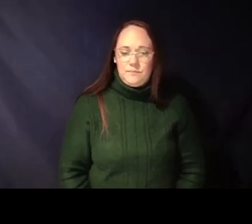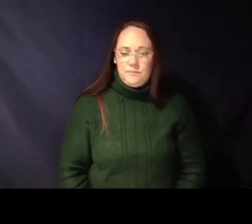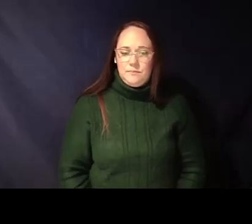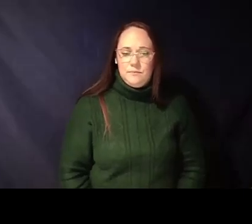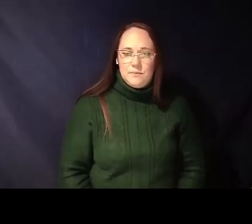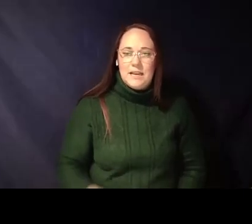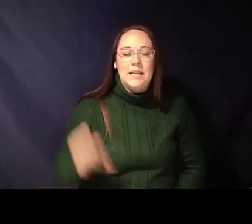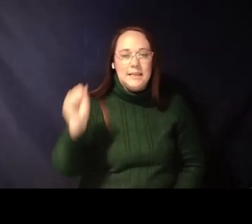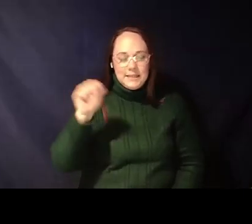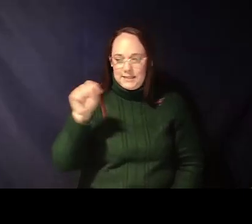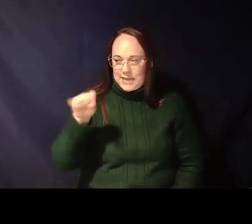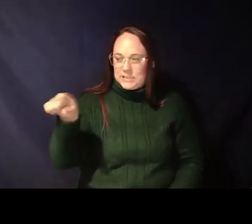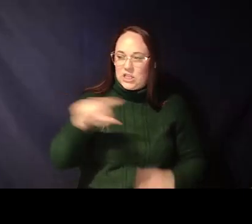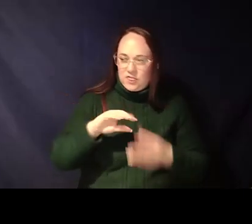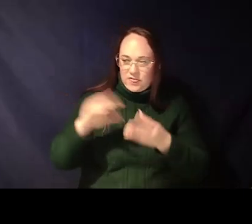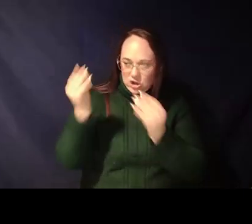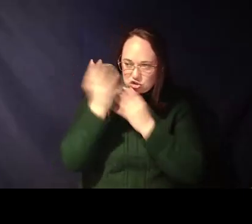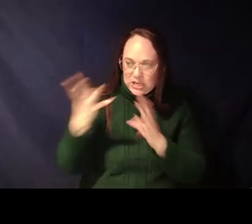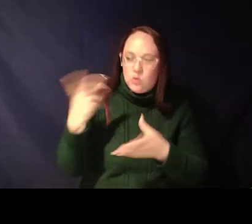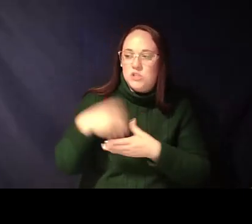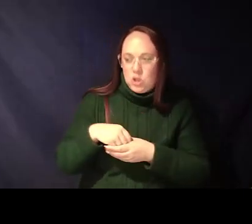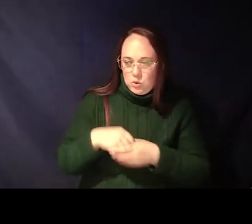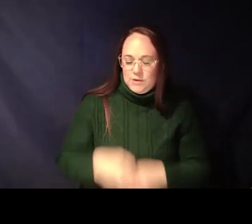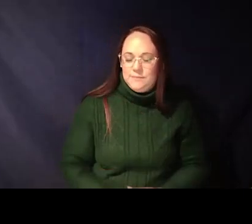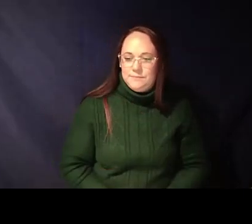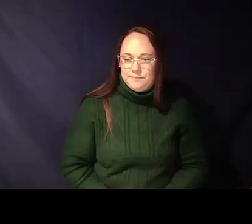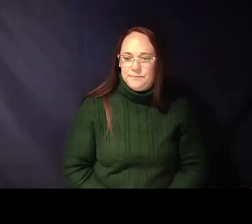Yes, their data was included in this analysis.